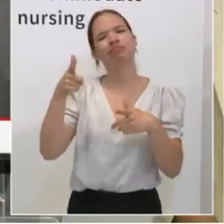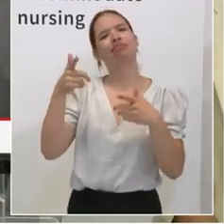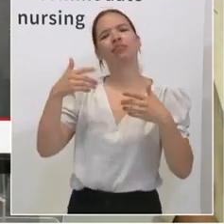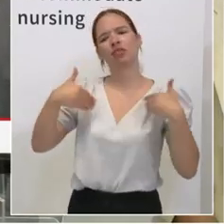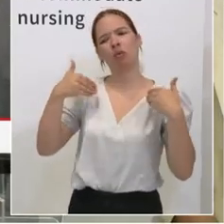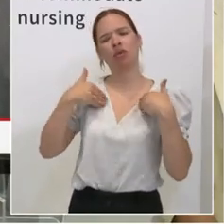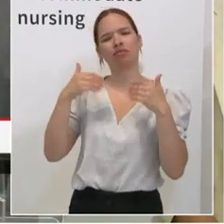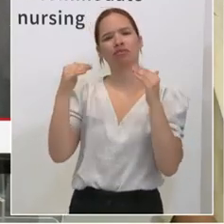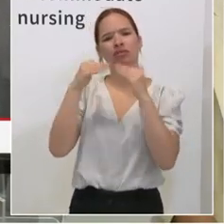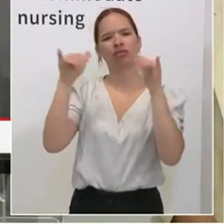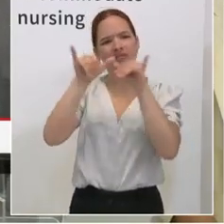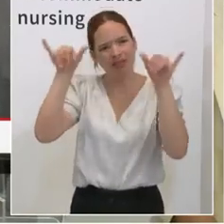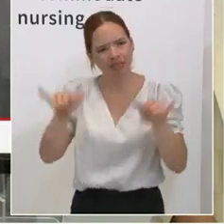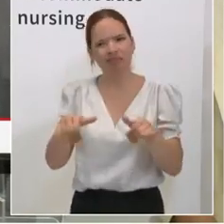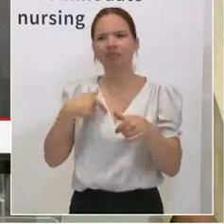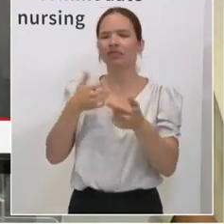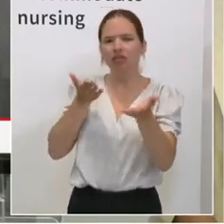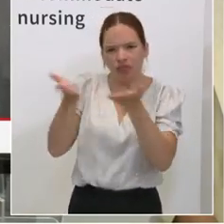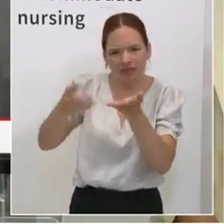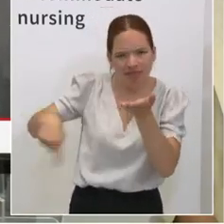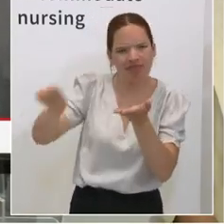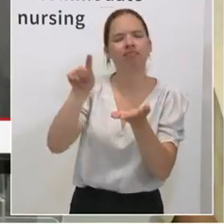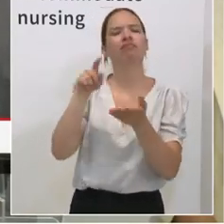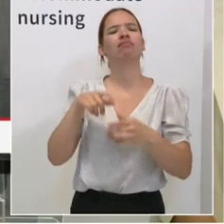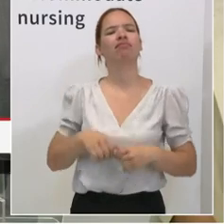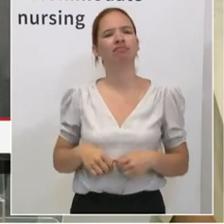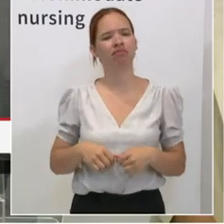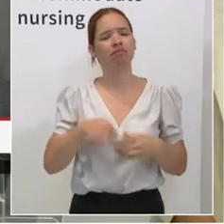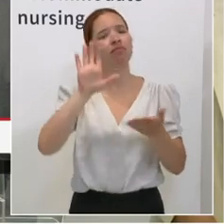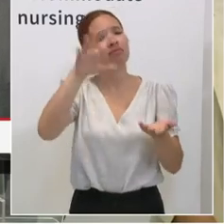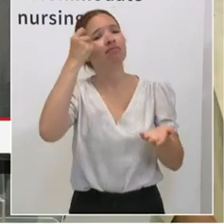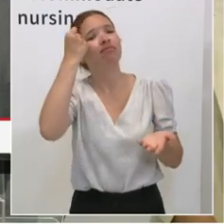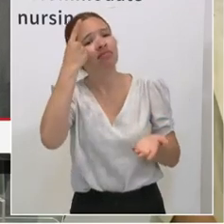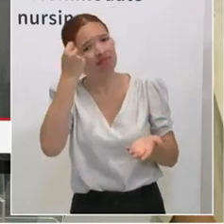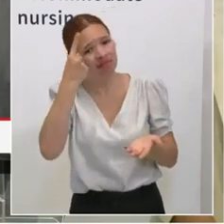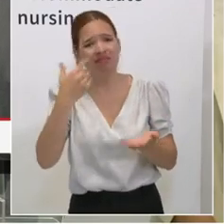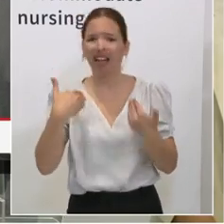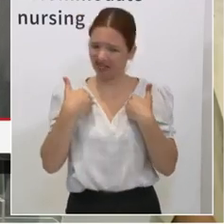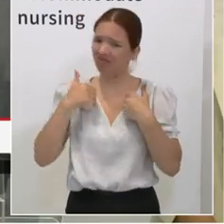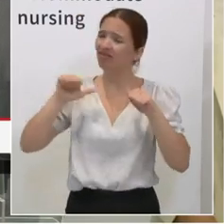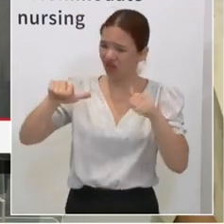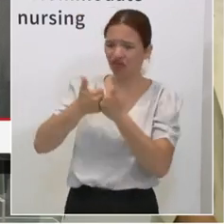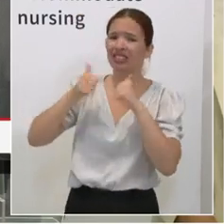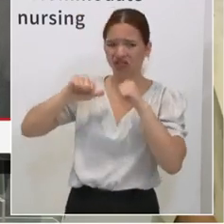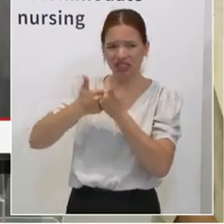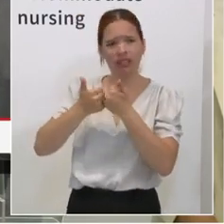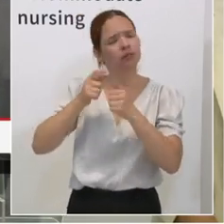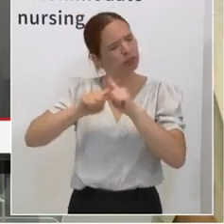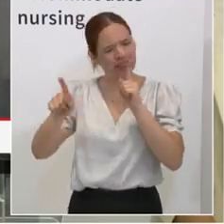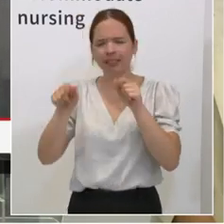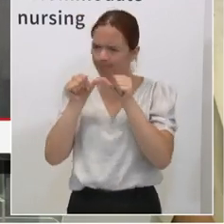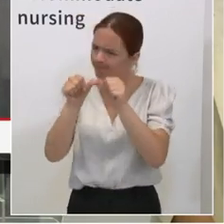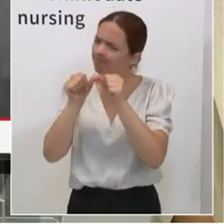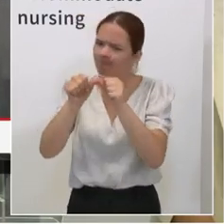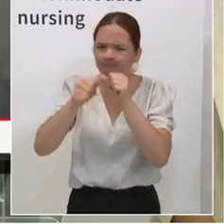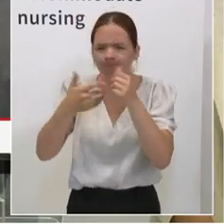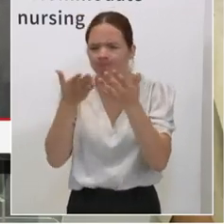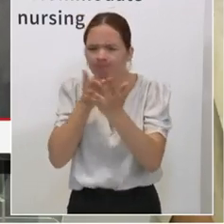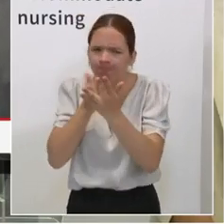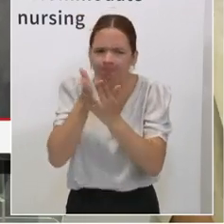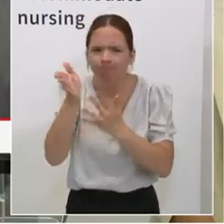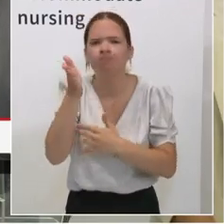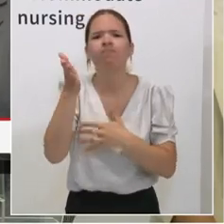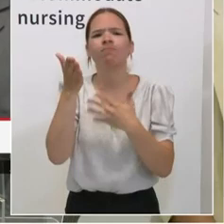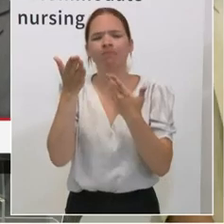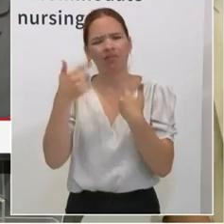important work. I know that we have challenges, but I know that our team is up to that challenge, and I'm very much looking forward to becoming a